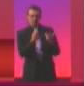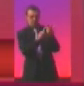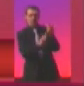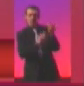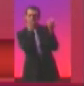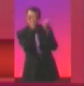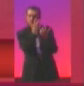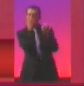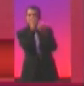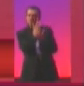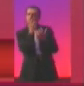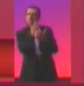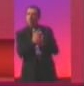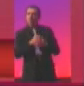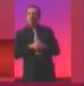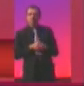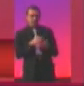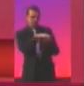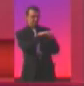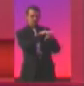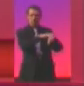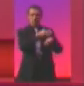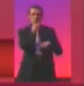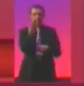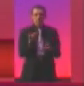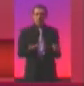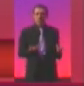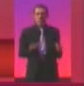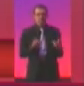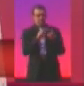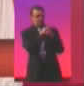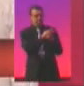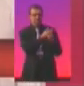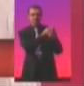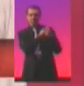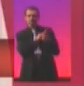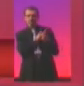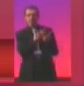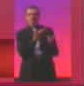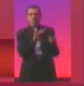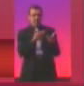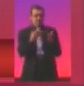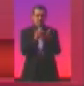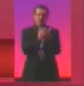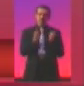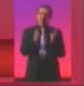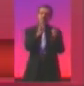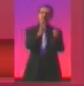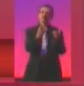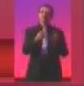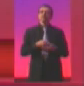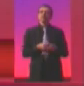other worries too. Family time, caring, safety on our streets.